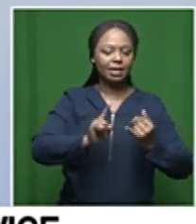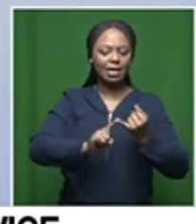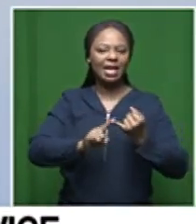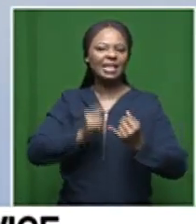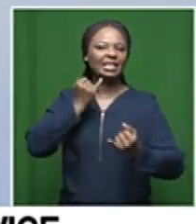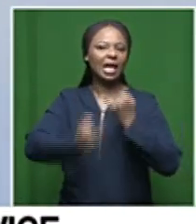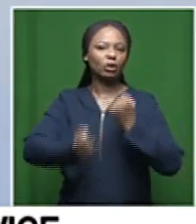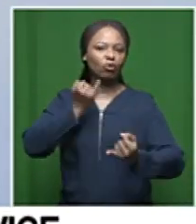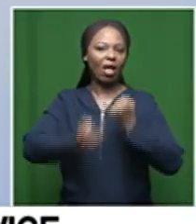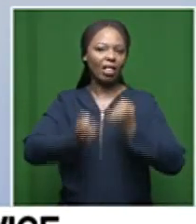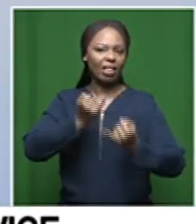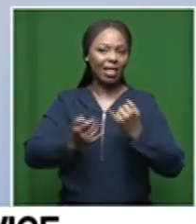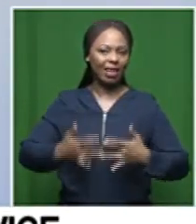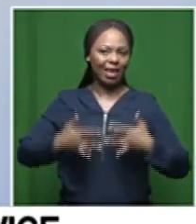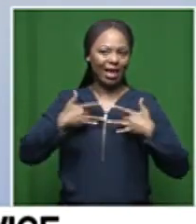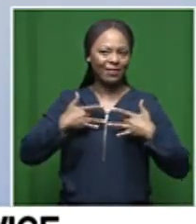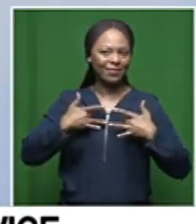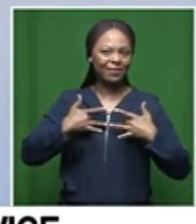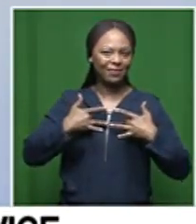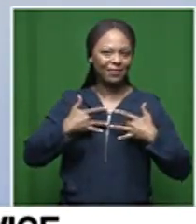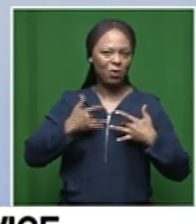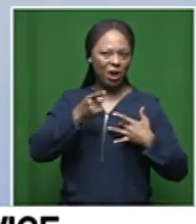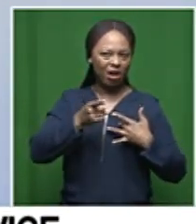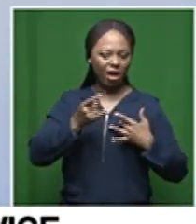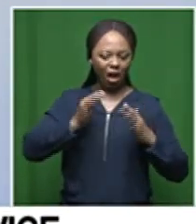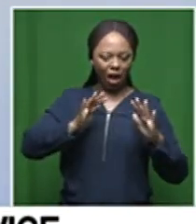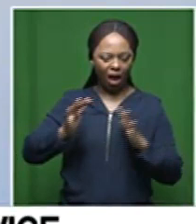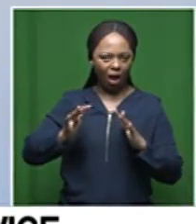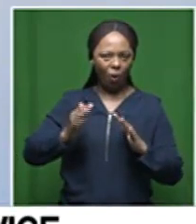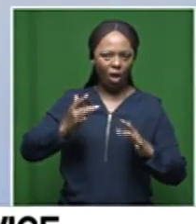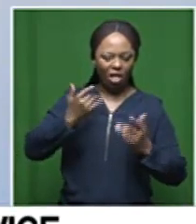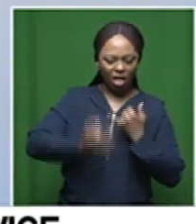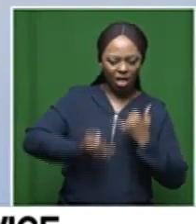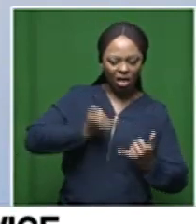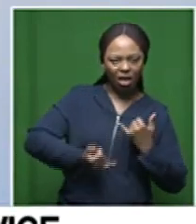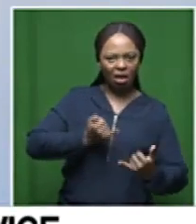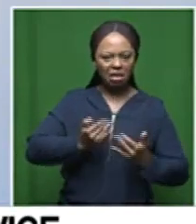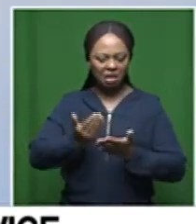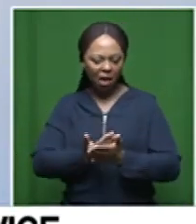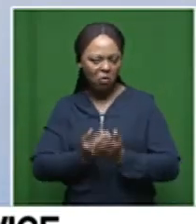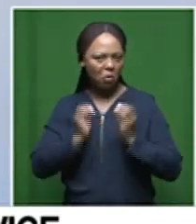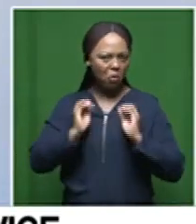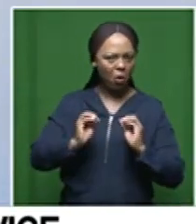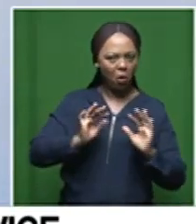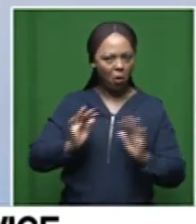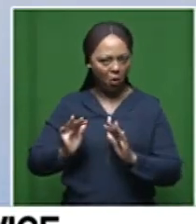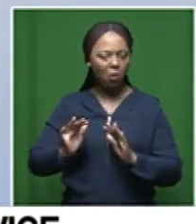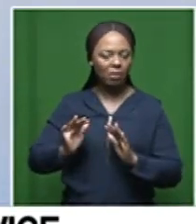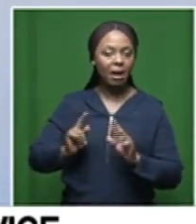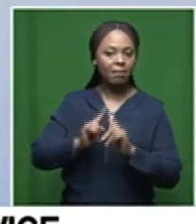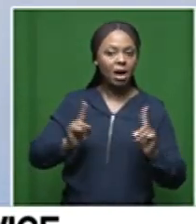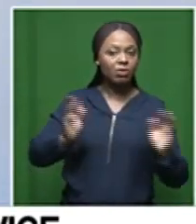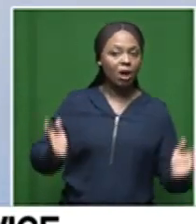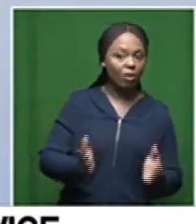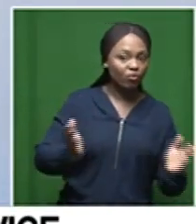sexual lifestyle is one of the considerations that one would have to make before they actually present to donate. But what we do encourage is